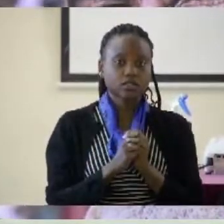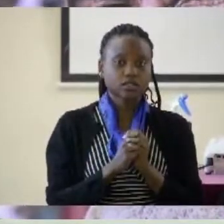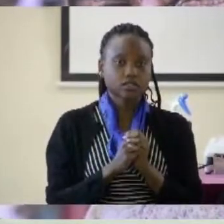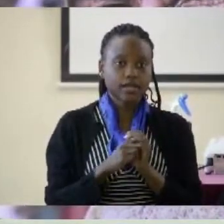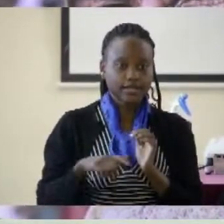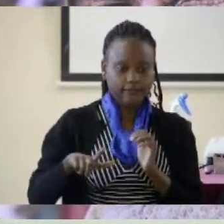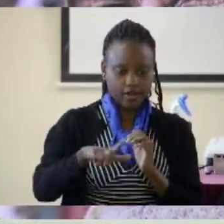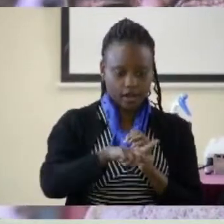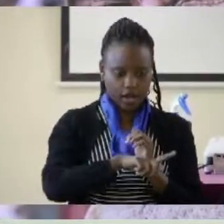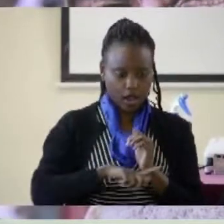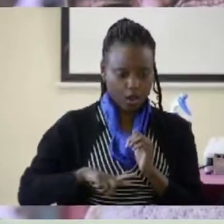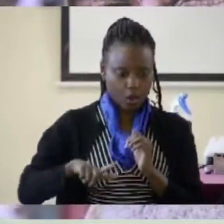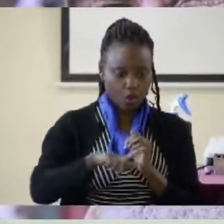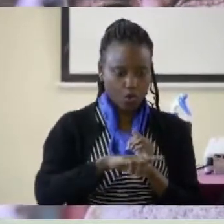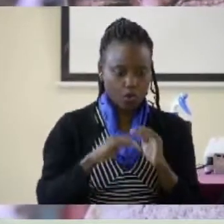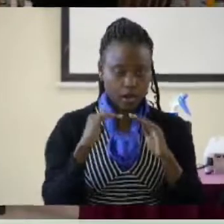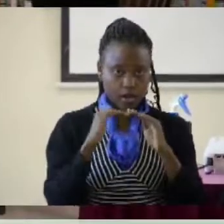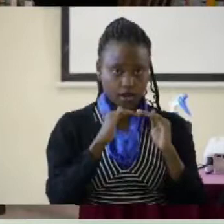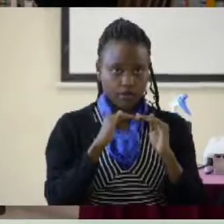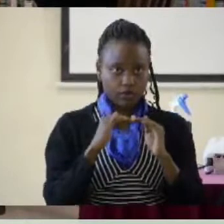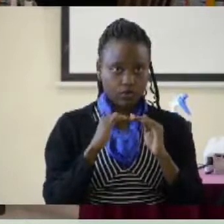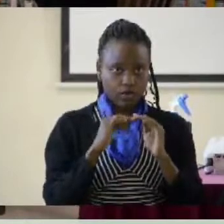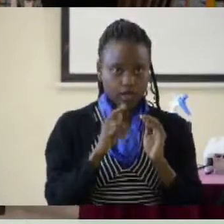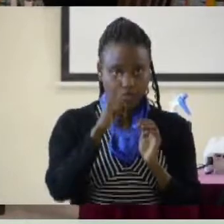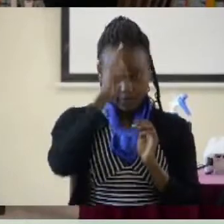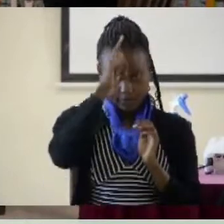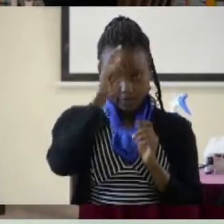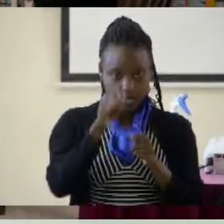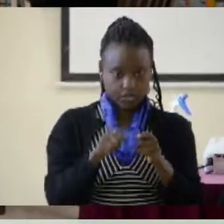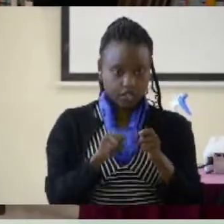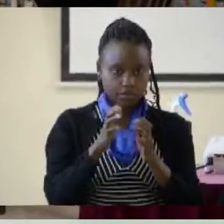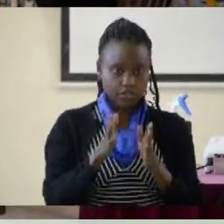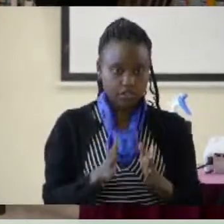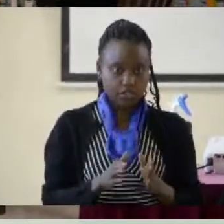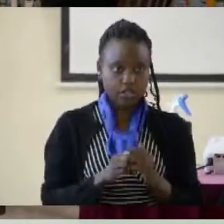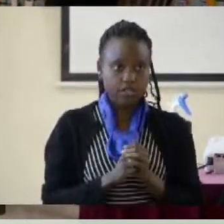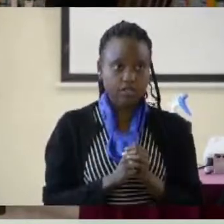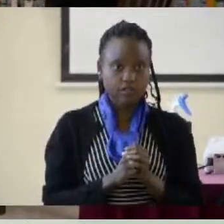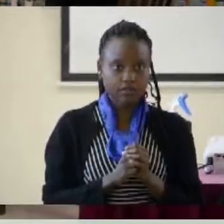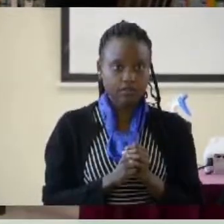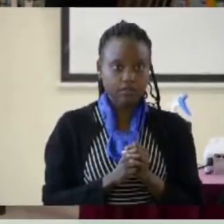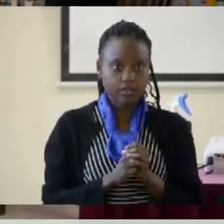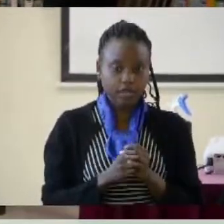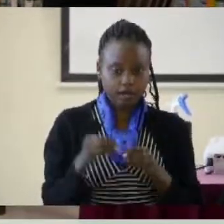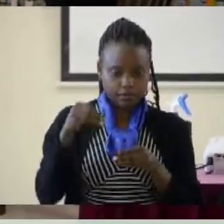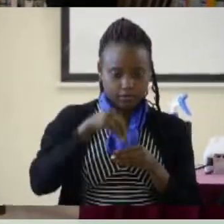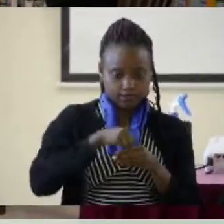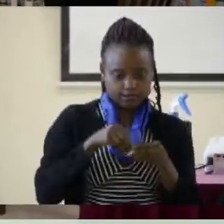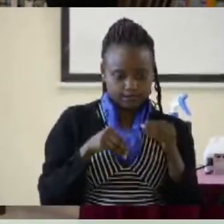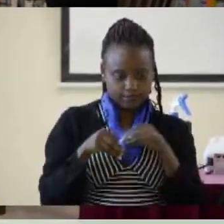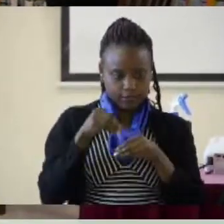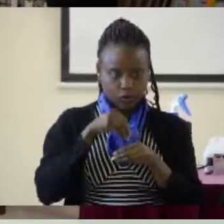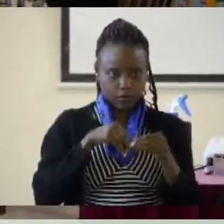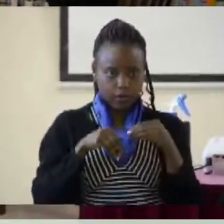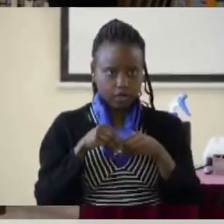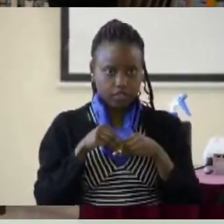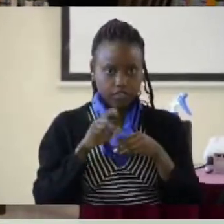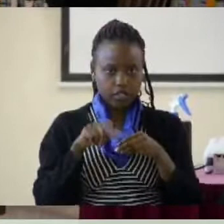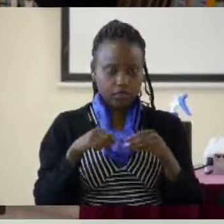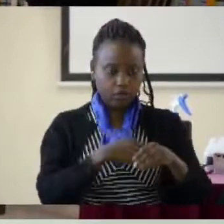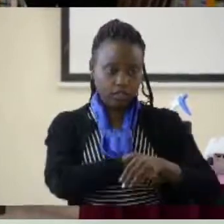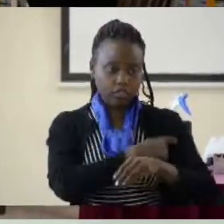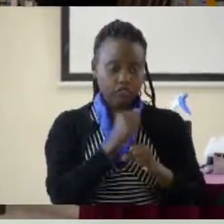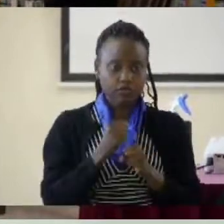level, whereby the village administrator, they can be incorporated in what chief is